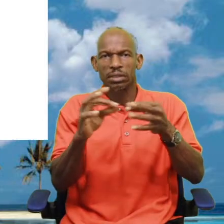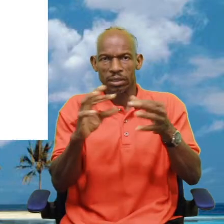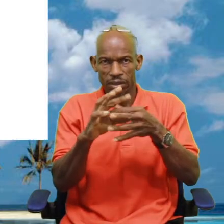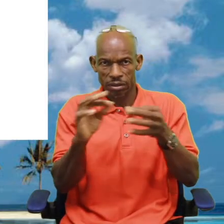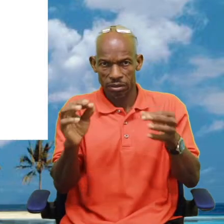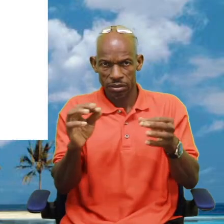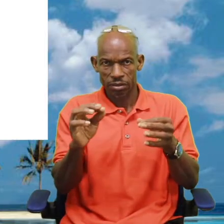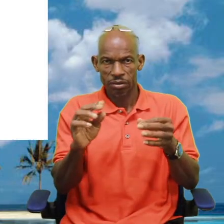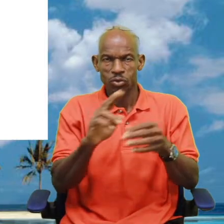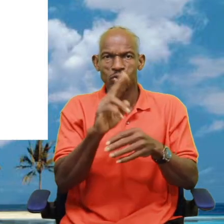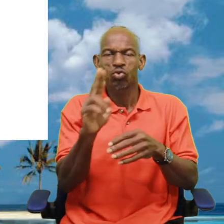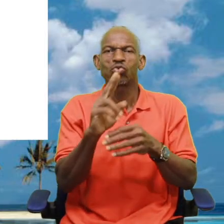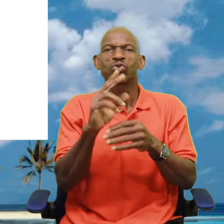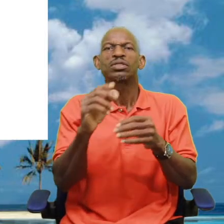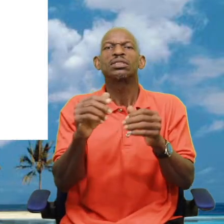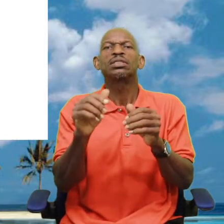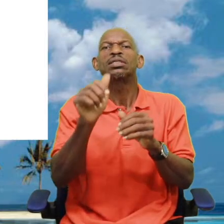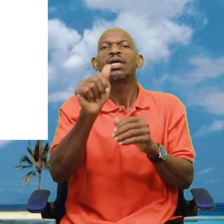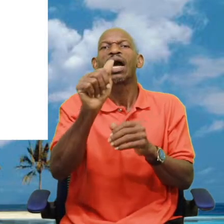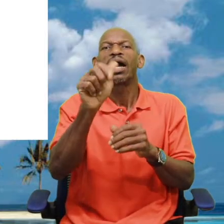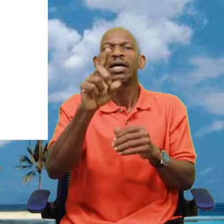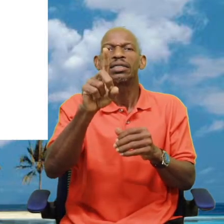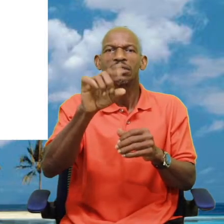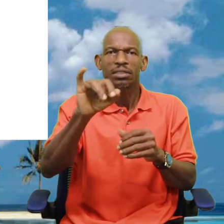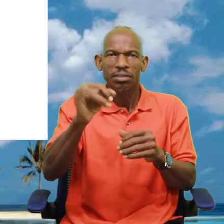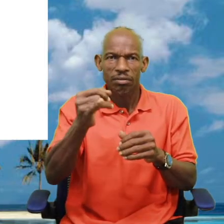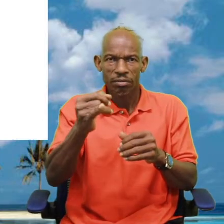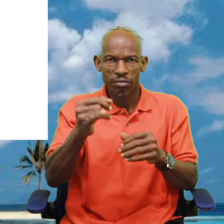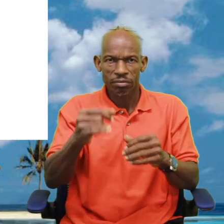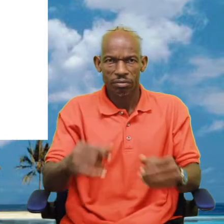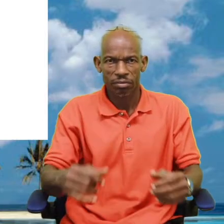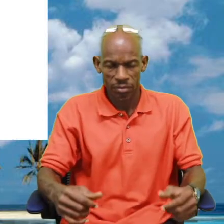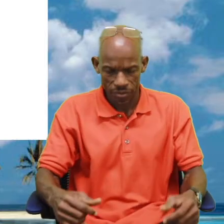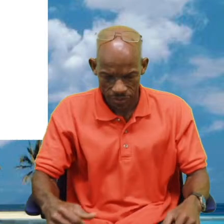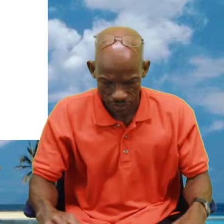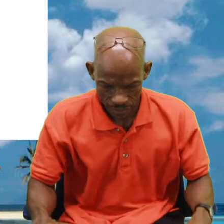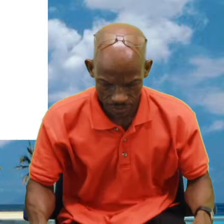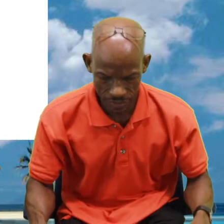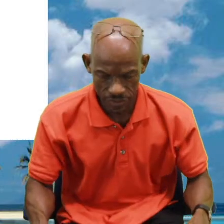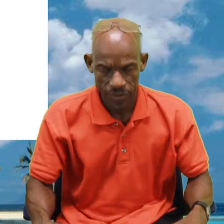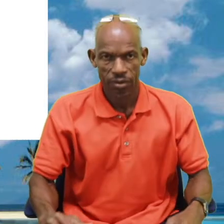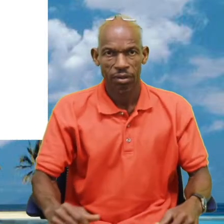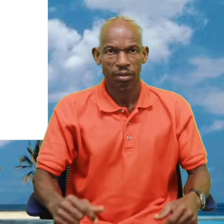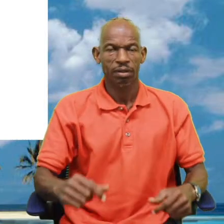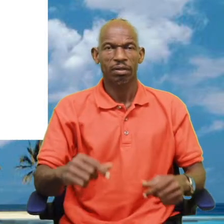and we are looking at making sentences in terms of English language,